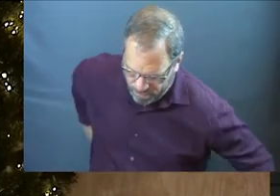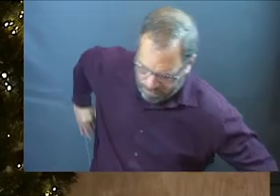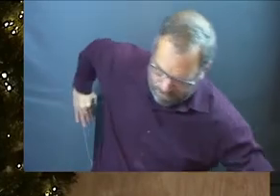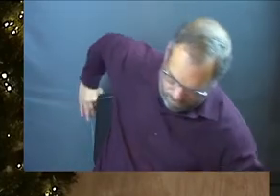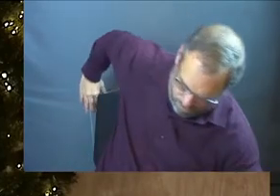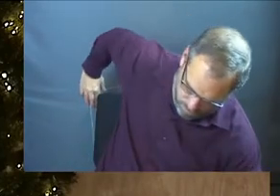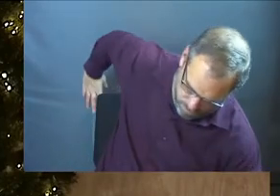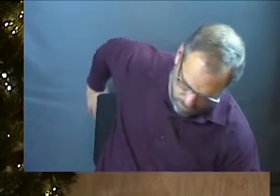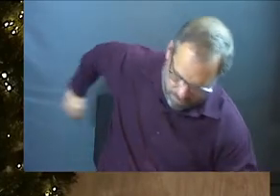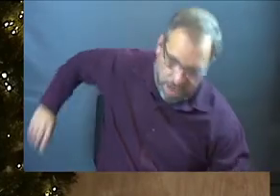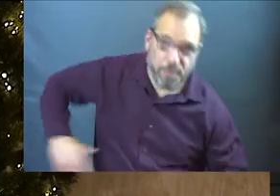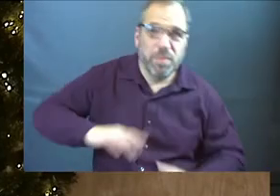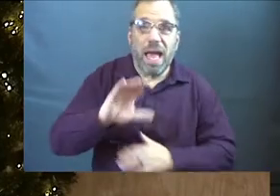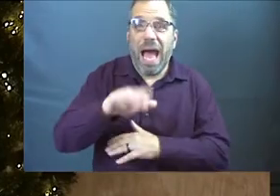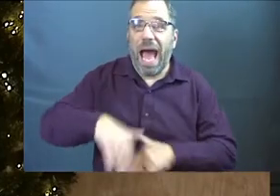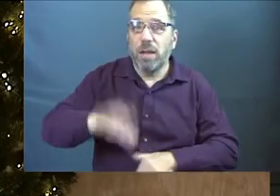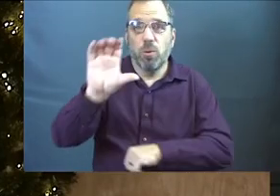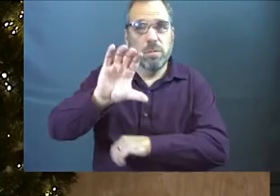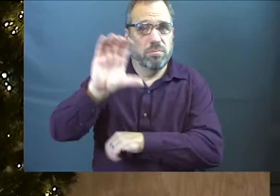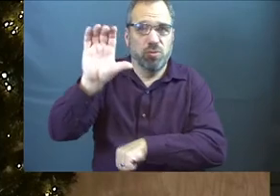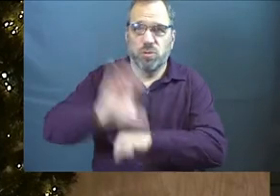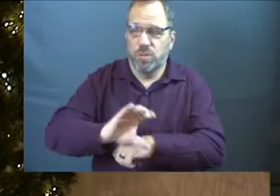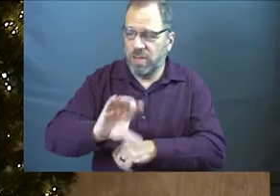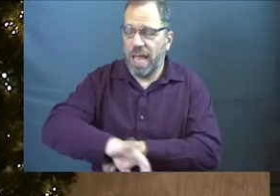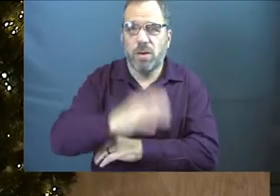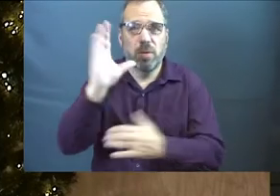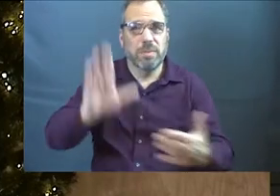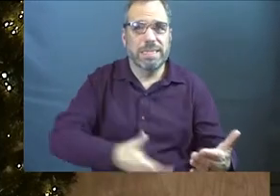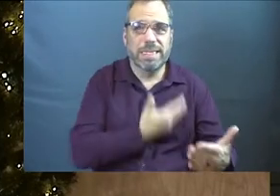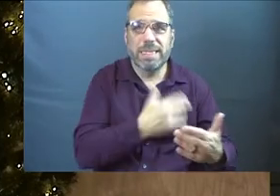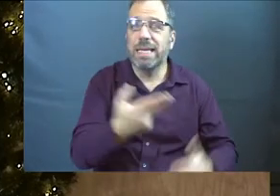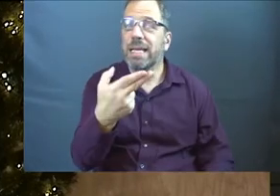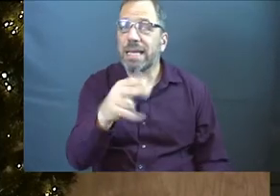and grew up singing hymns. Anybody grew up singing hymns?